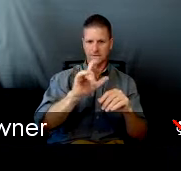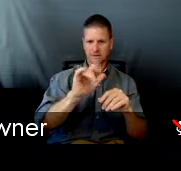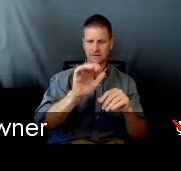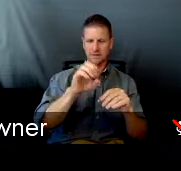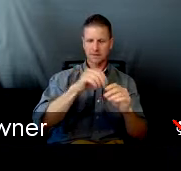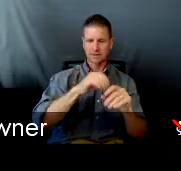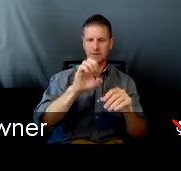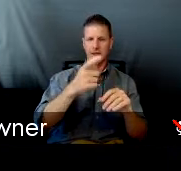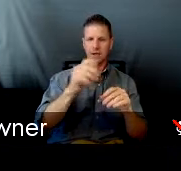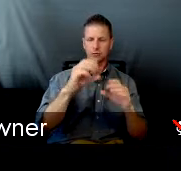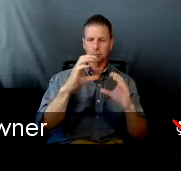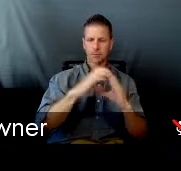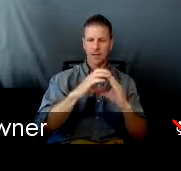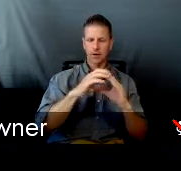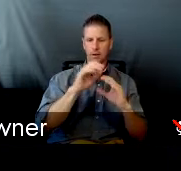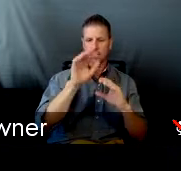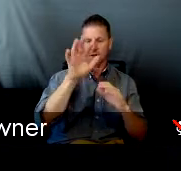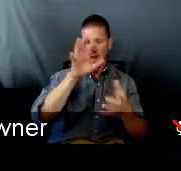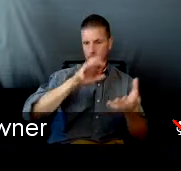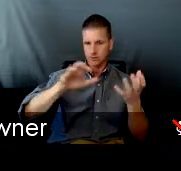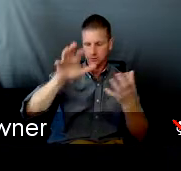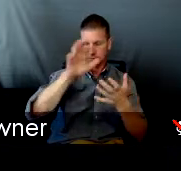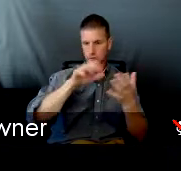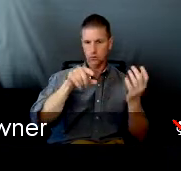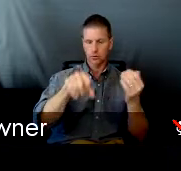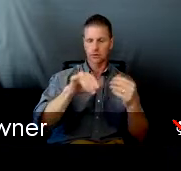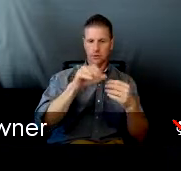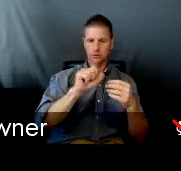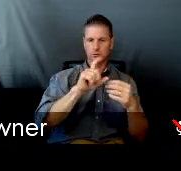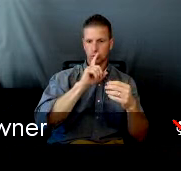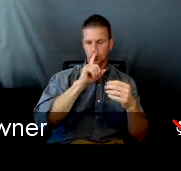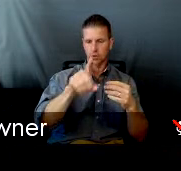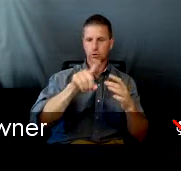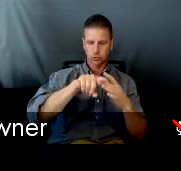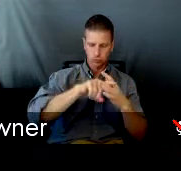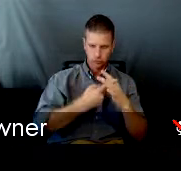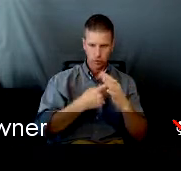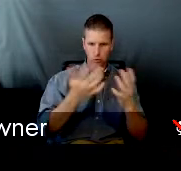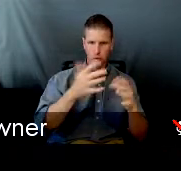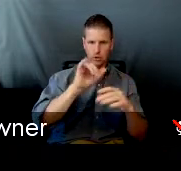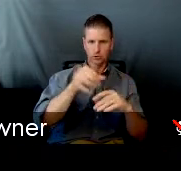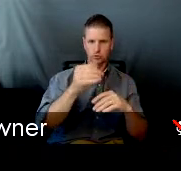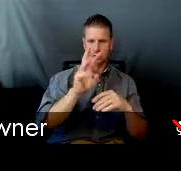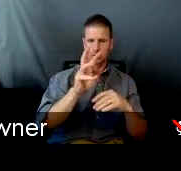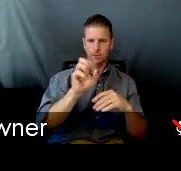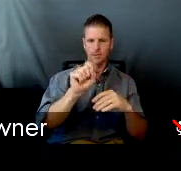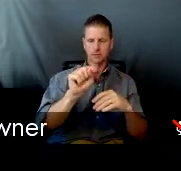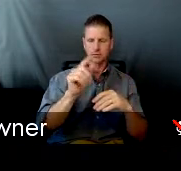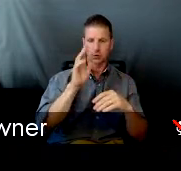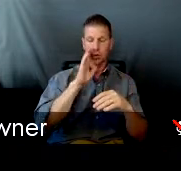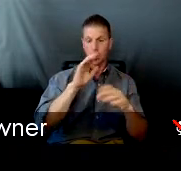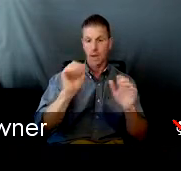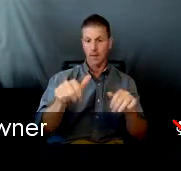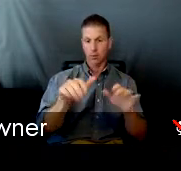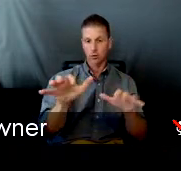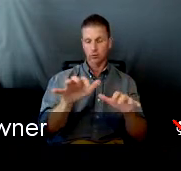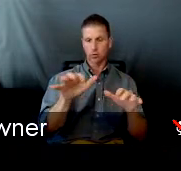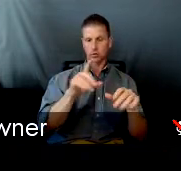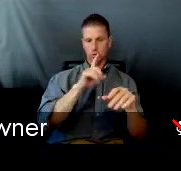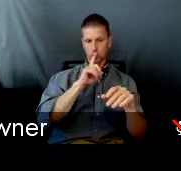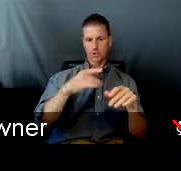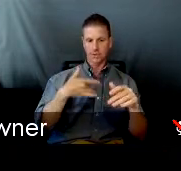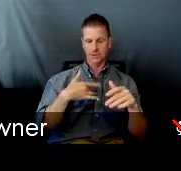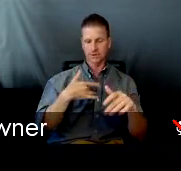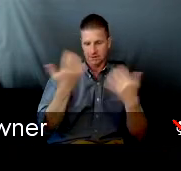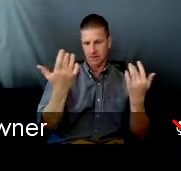exoplanetary atmosphere. And so this is just really the start of what JWST is going to be able to do, and is really, really